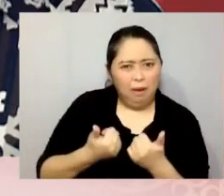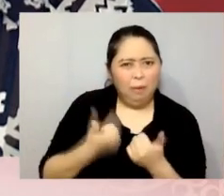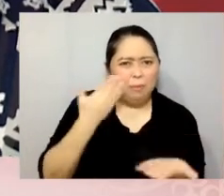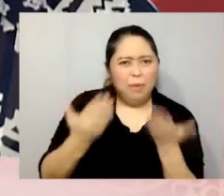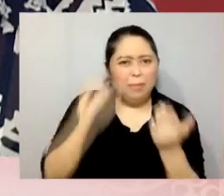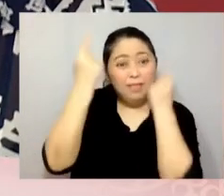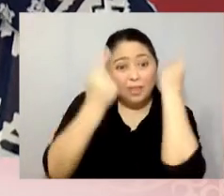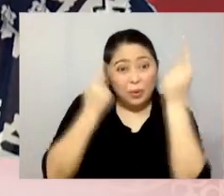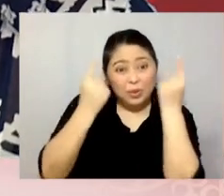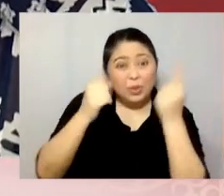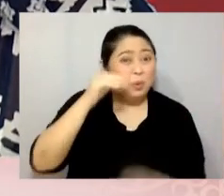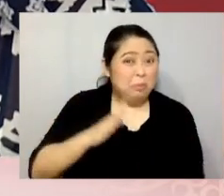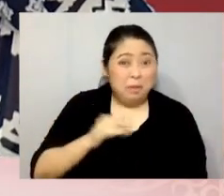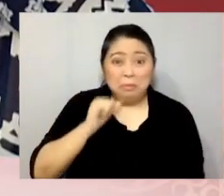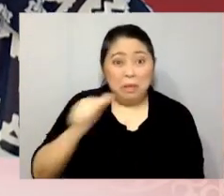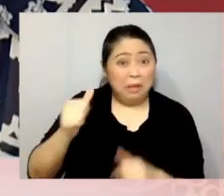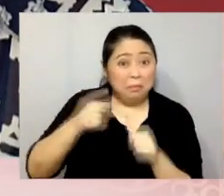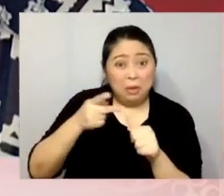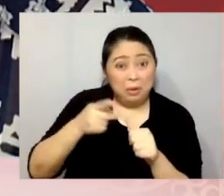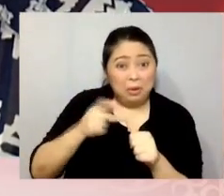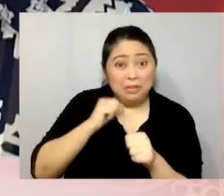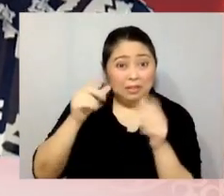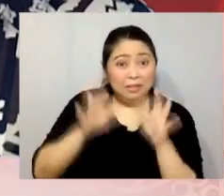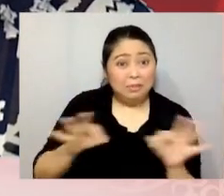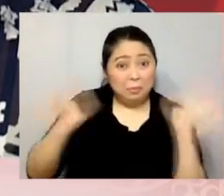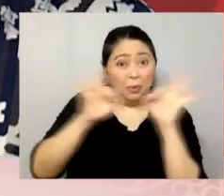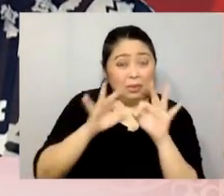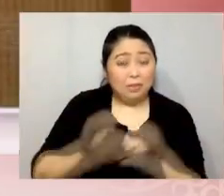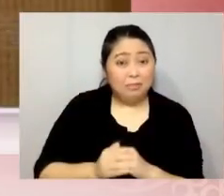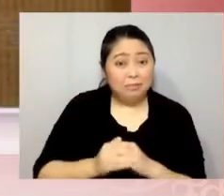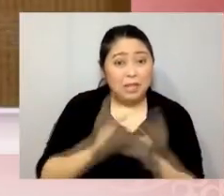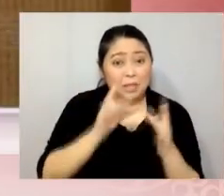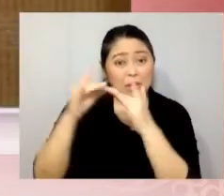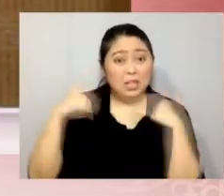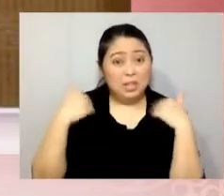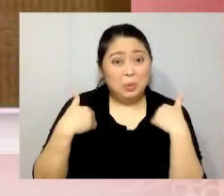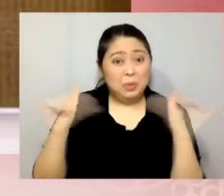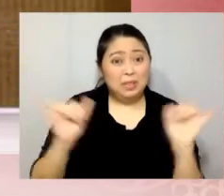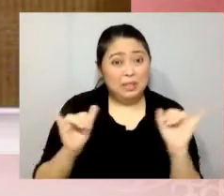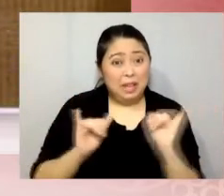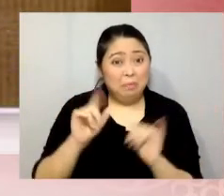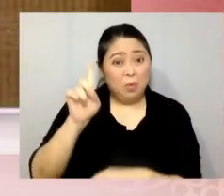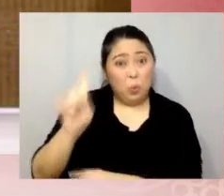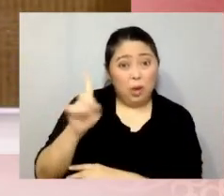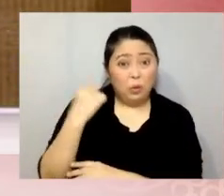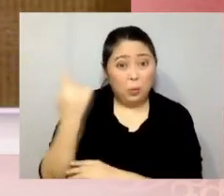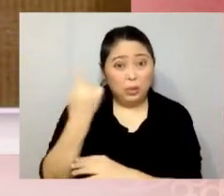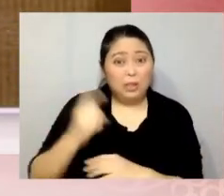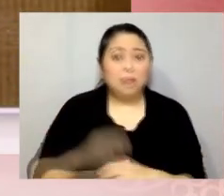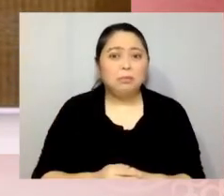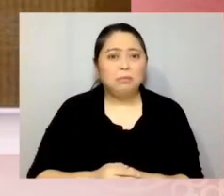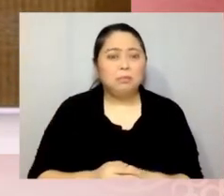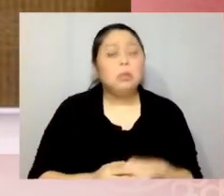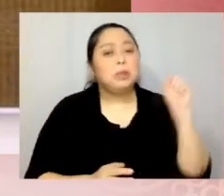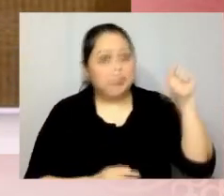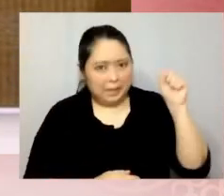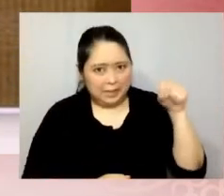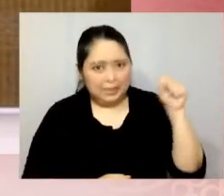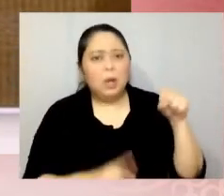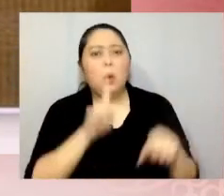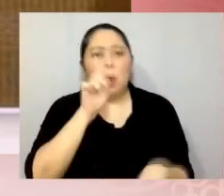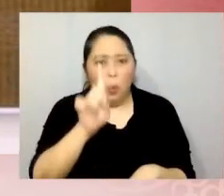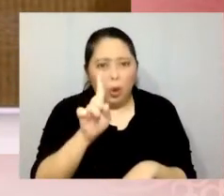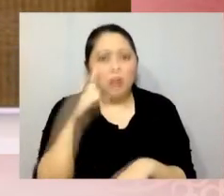may not be prioritized, or the concerns of women and the youth? Yes, there's only one assured seat, yeah. But it